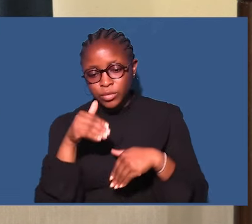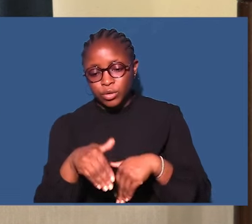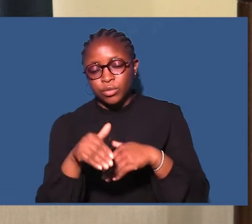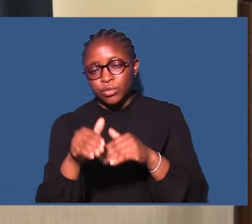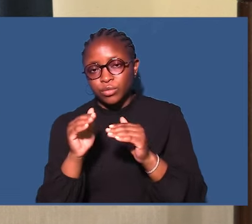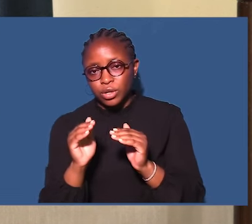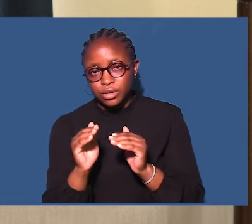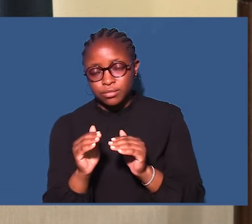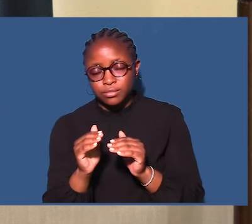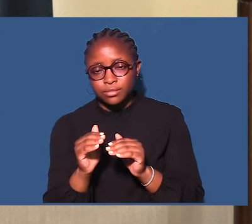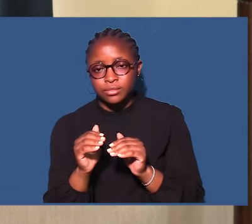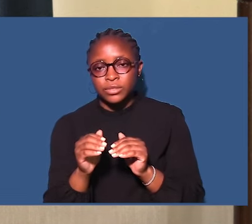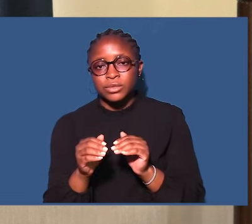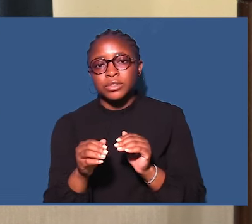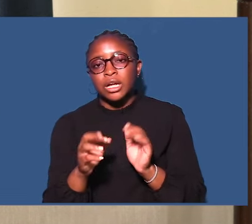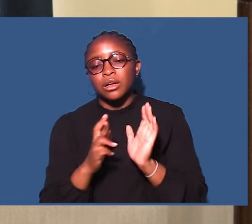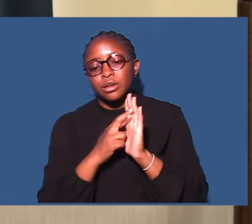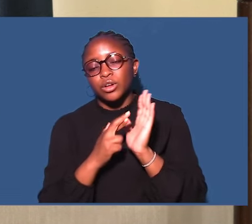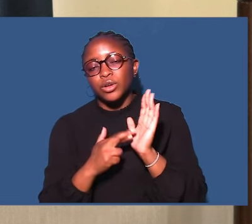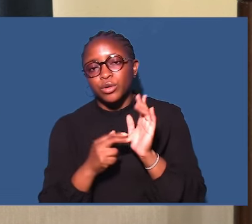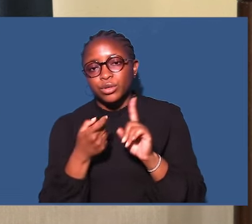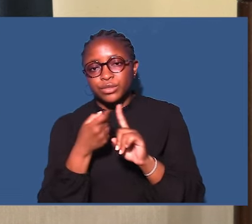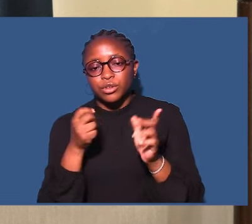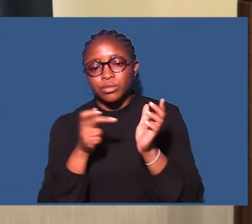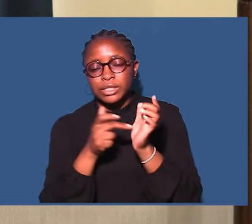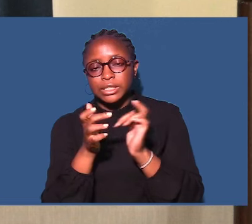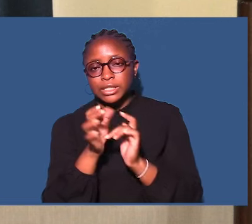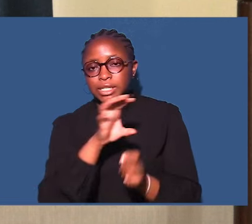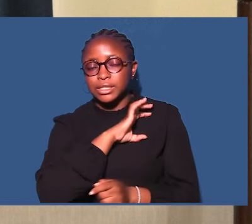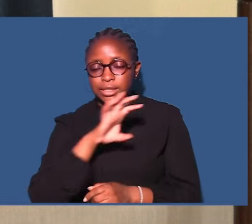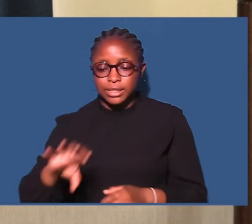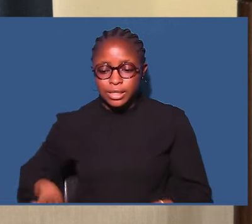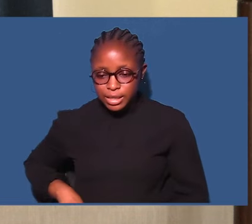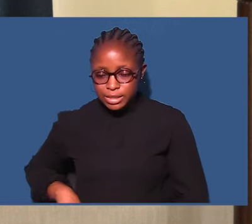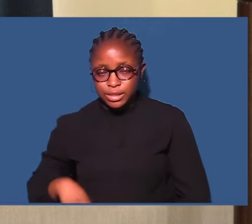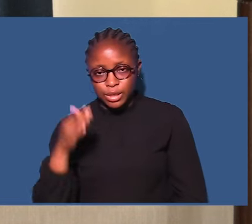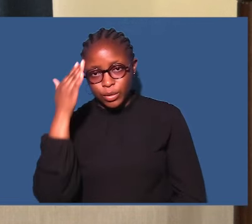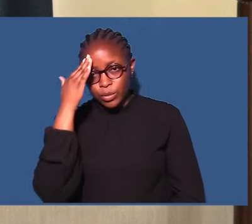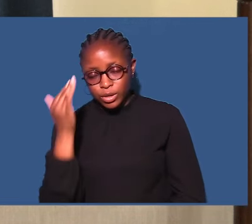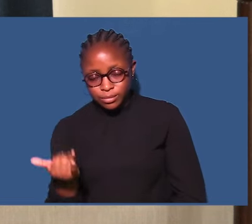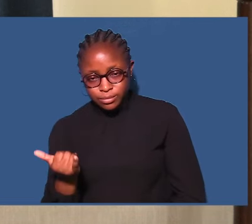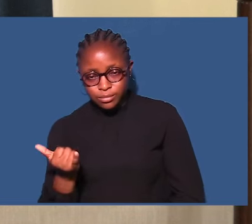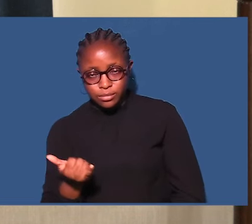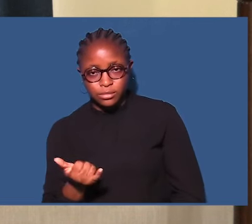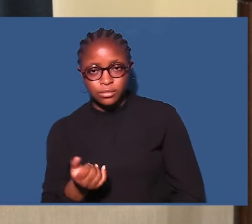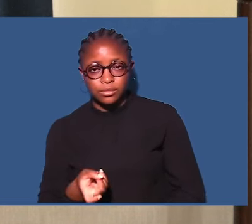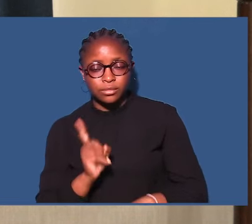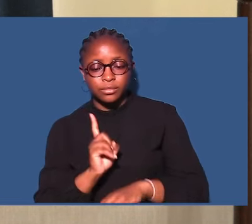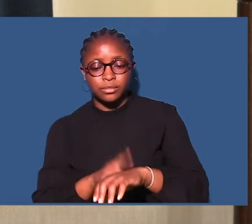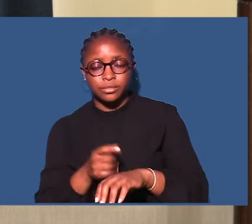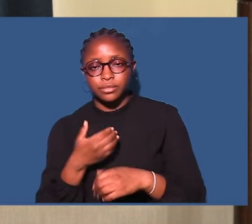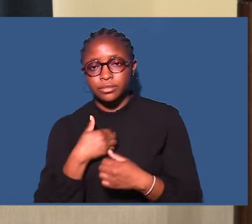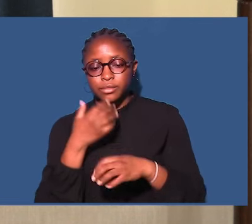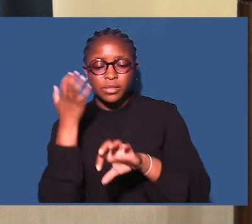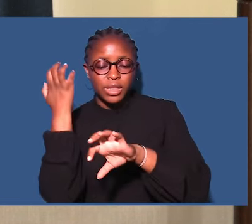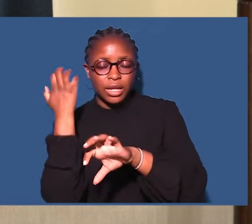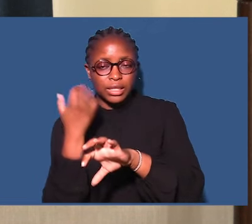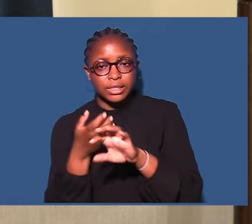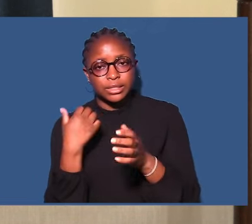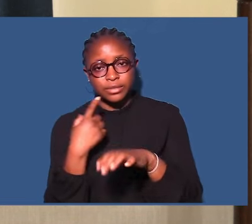the instructions of our Lord Jesus Christ, so that even when we are going through tough times, we are able to